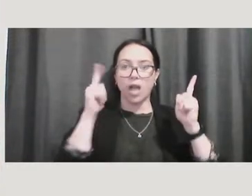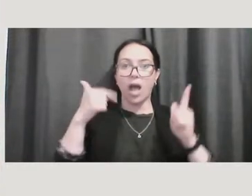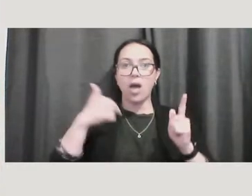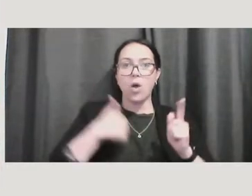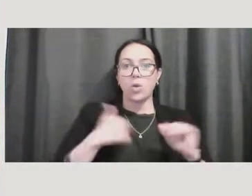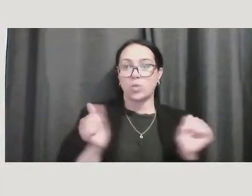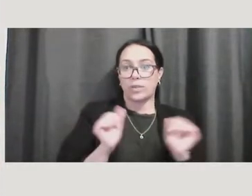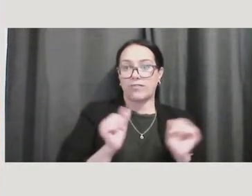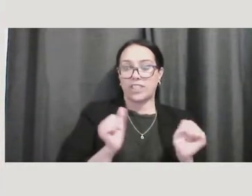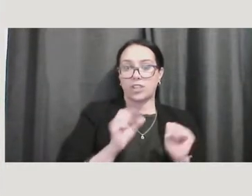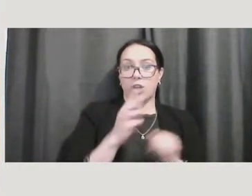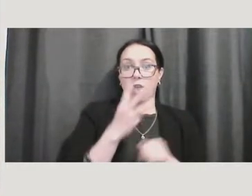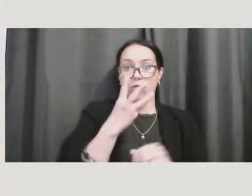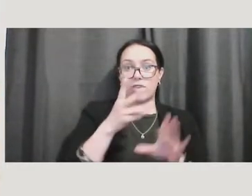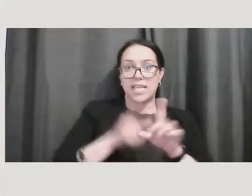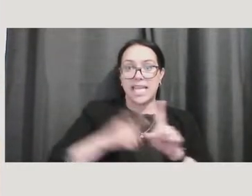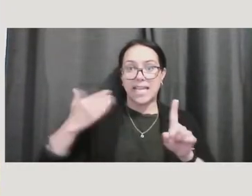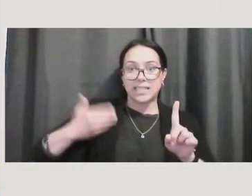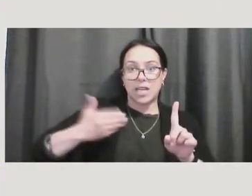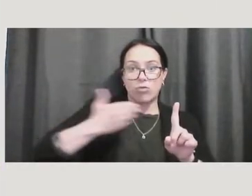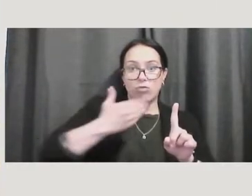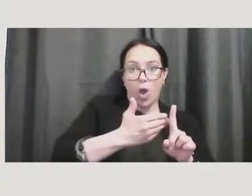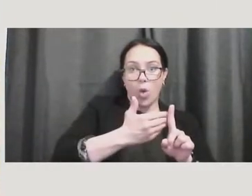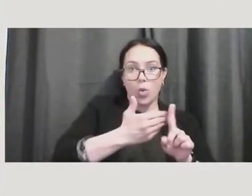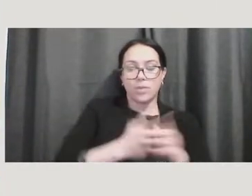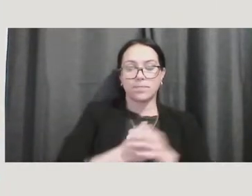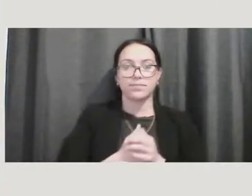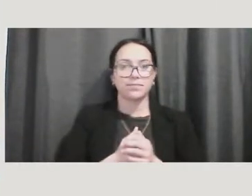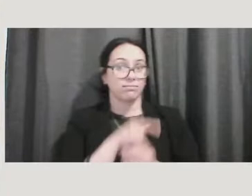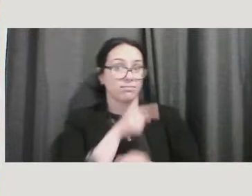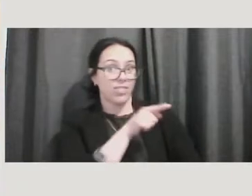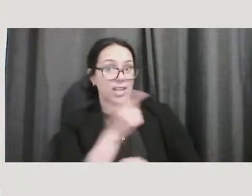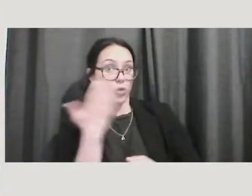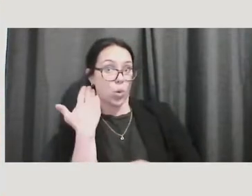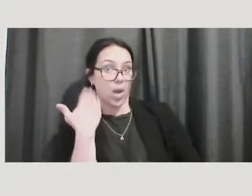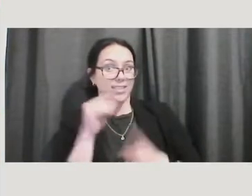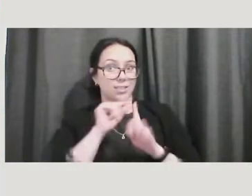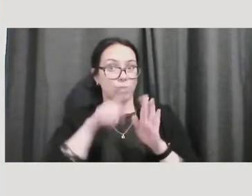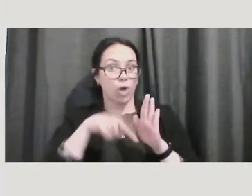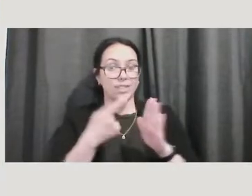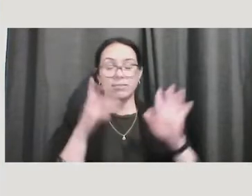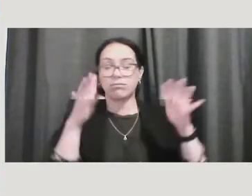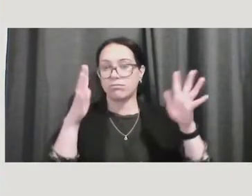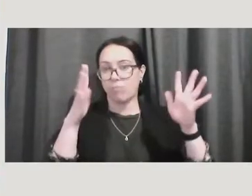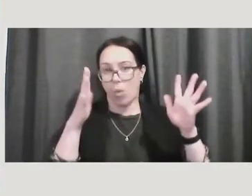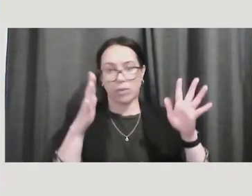festival thank you and so that's your latest project very well done thank you